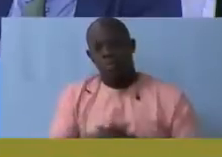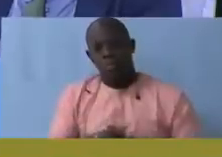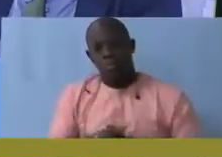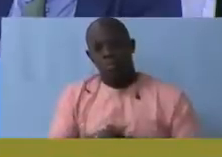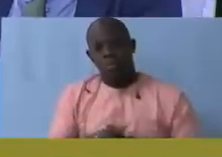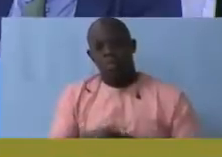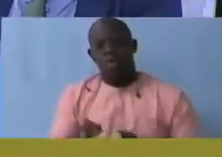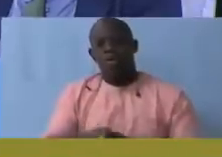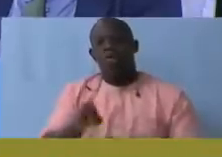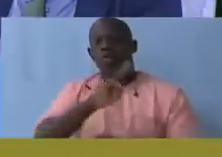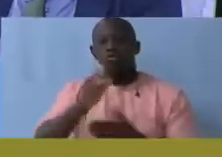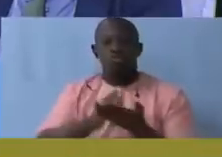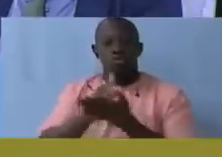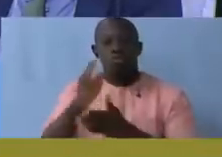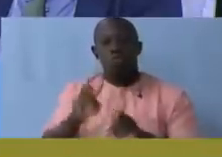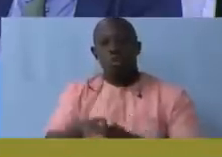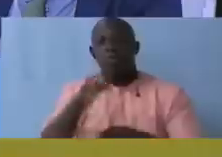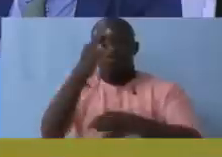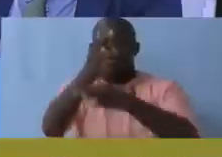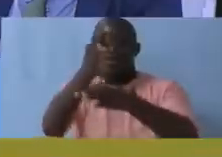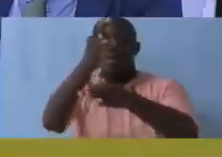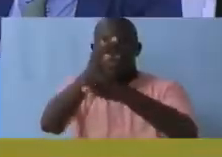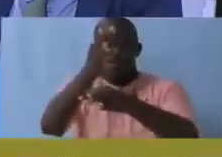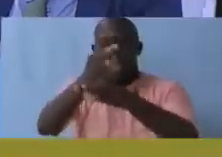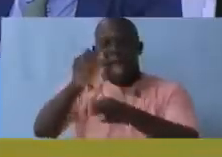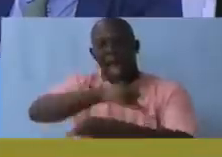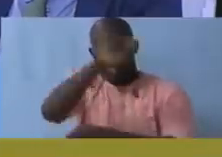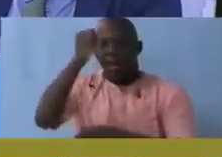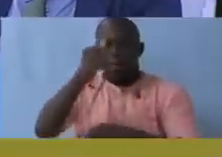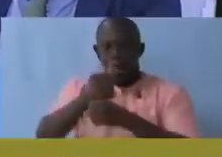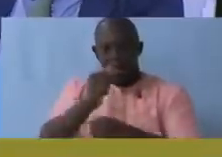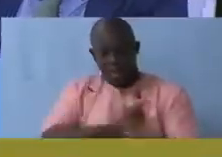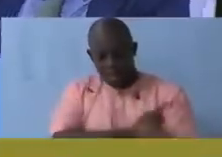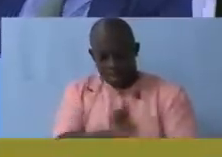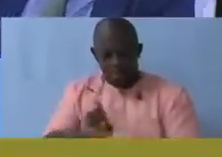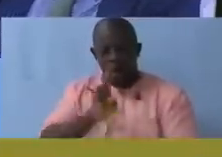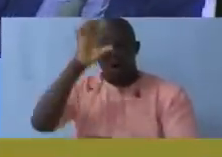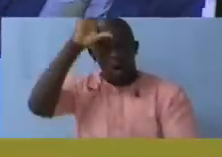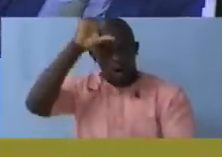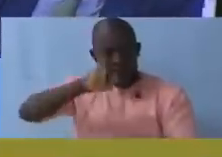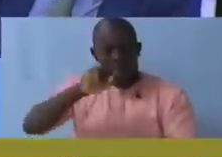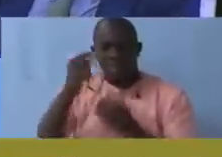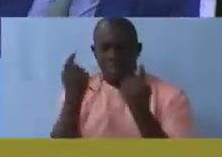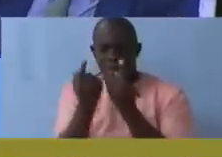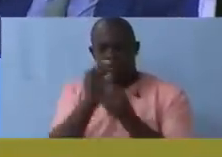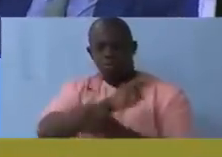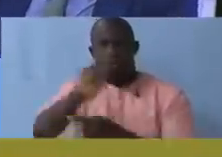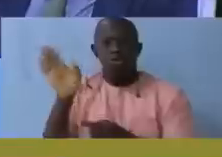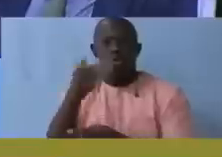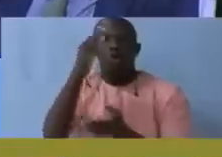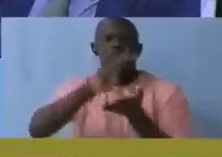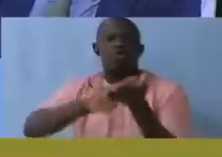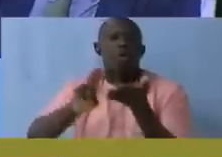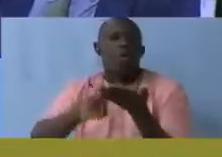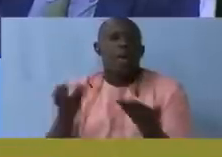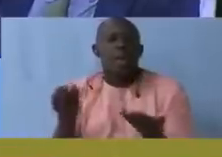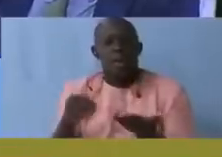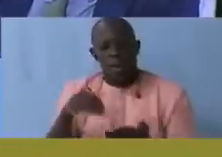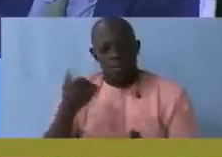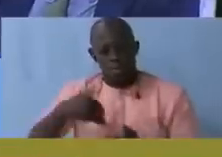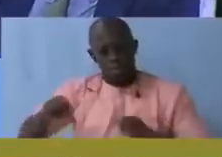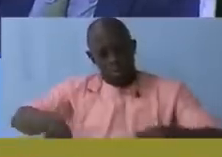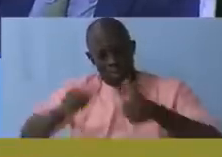not through to enlighten them to make understand things are going wrong, because people start dying.